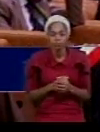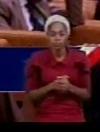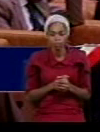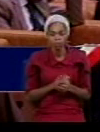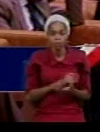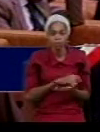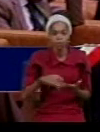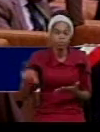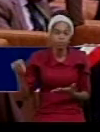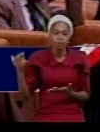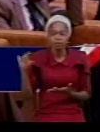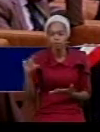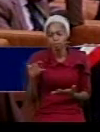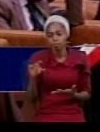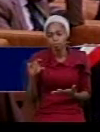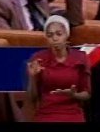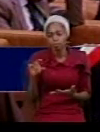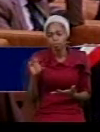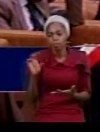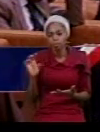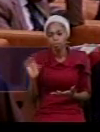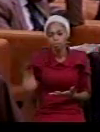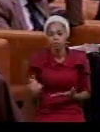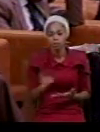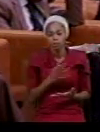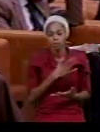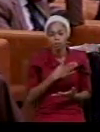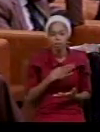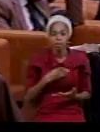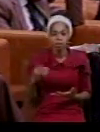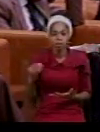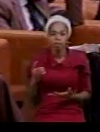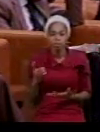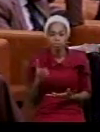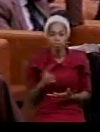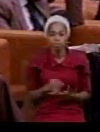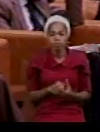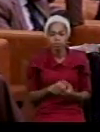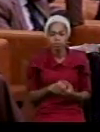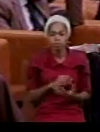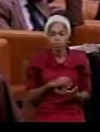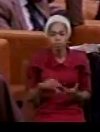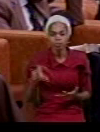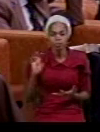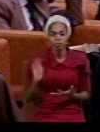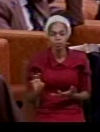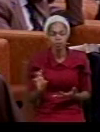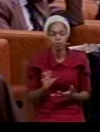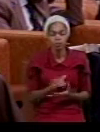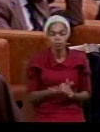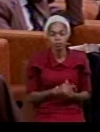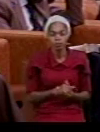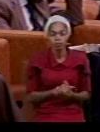Verse 17. And the little oil. And verse 7.